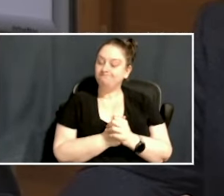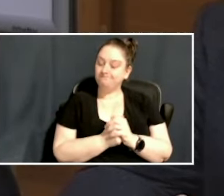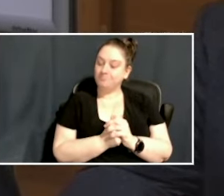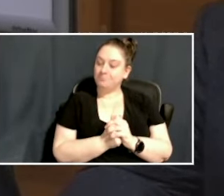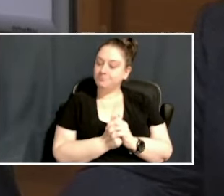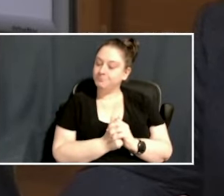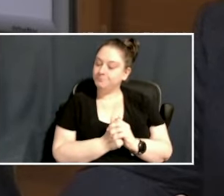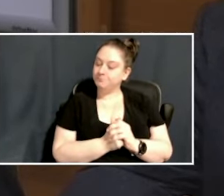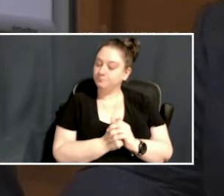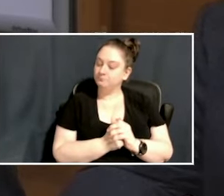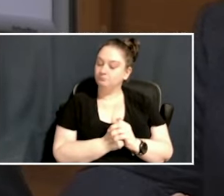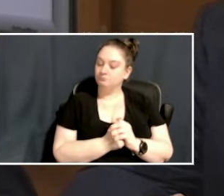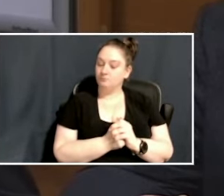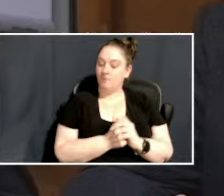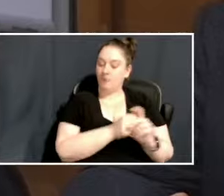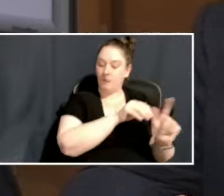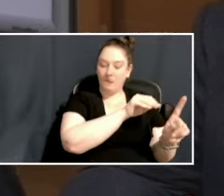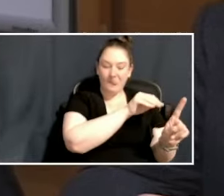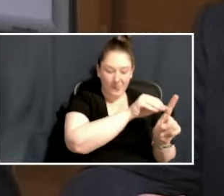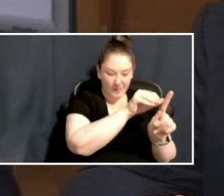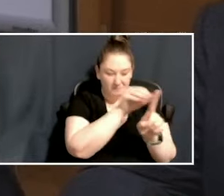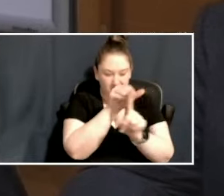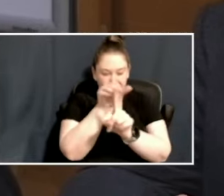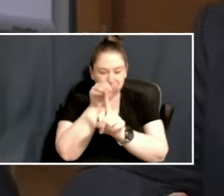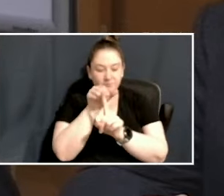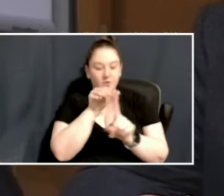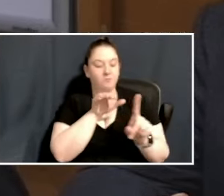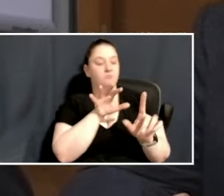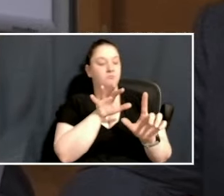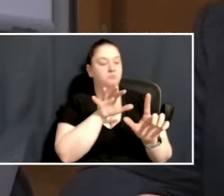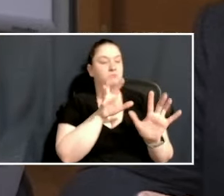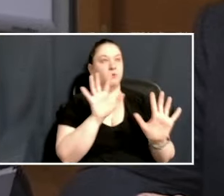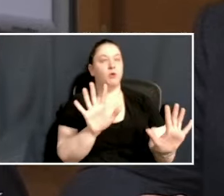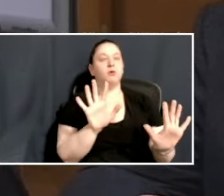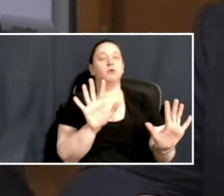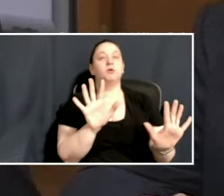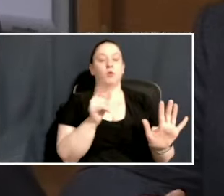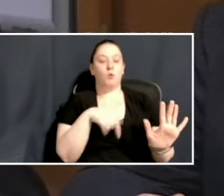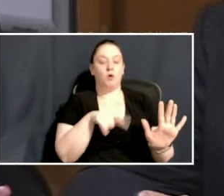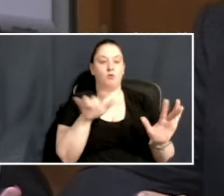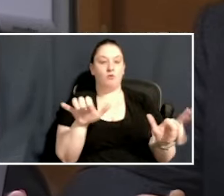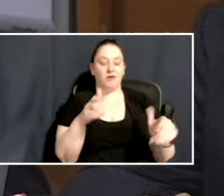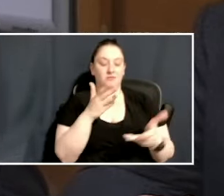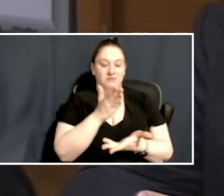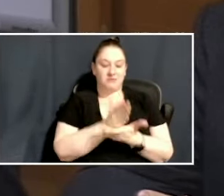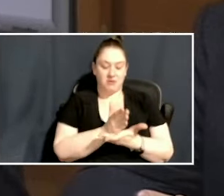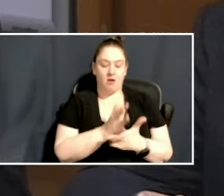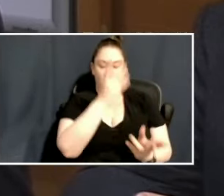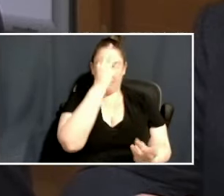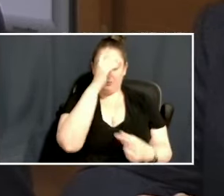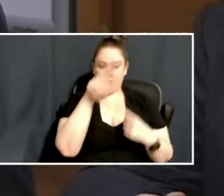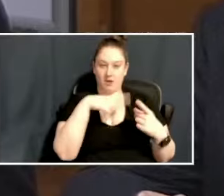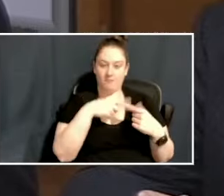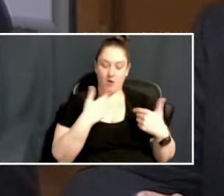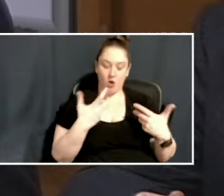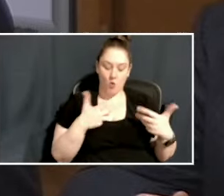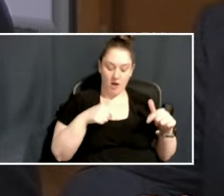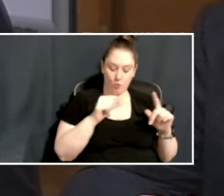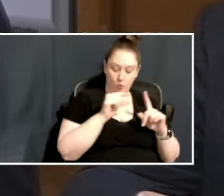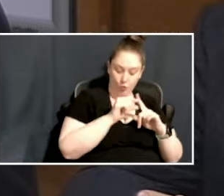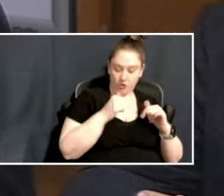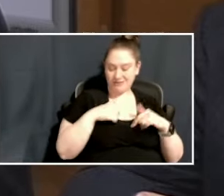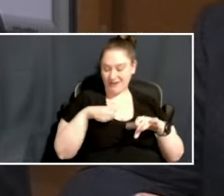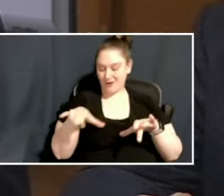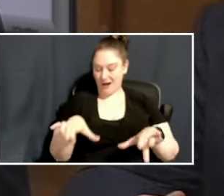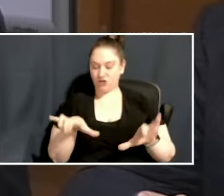just the reminder that we can all can just stop for a second and think about what our words and what our actions can do to help